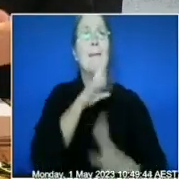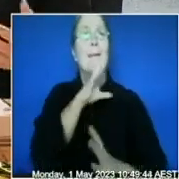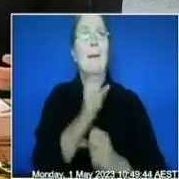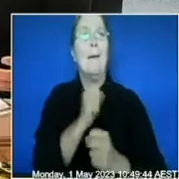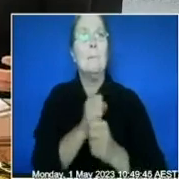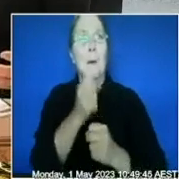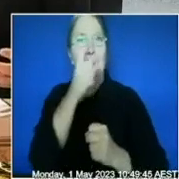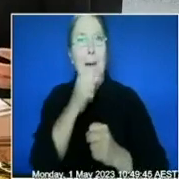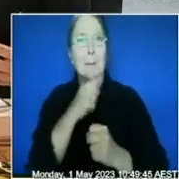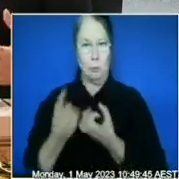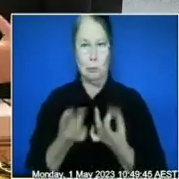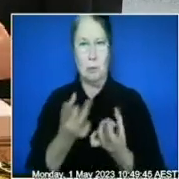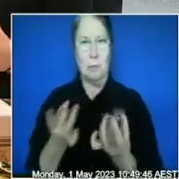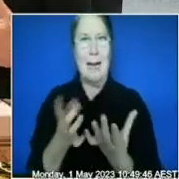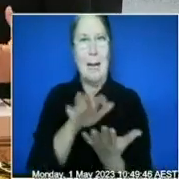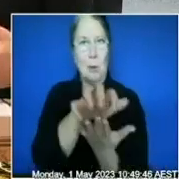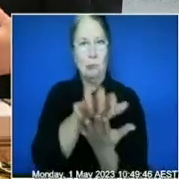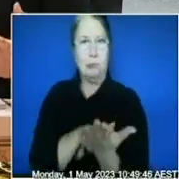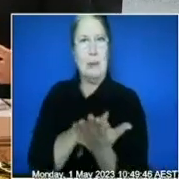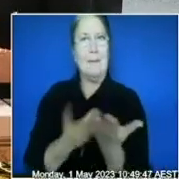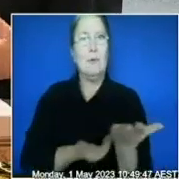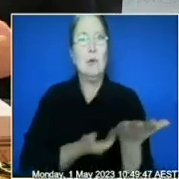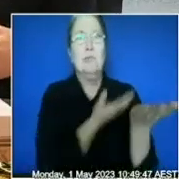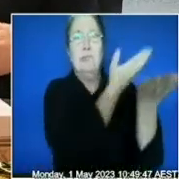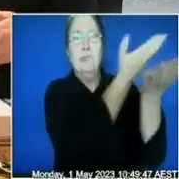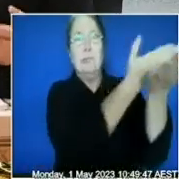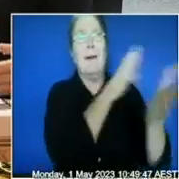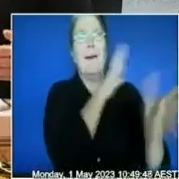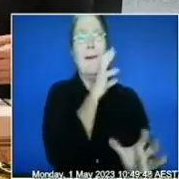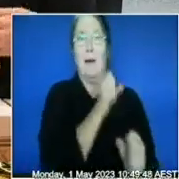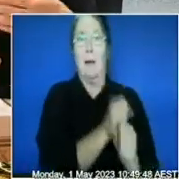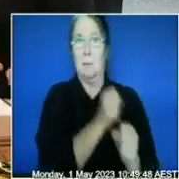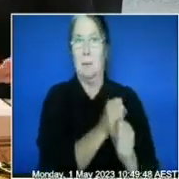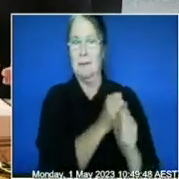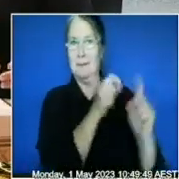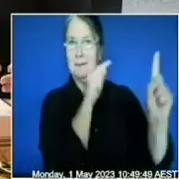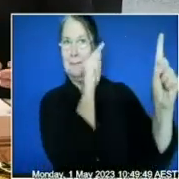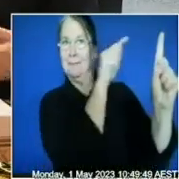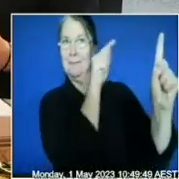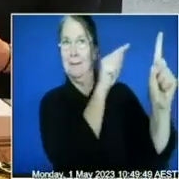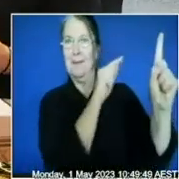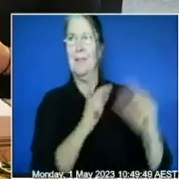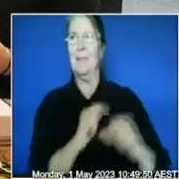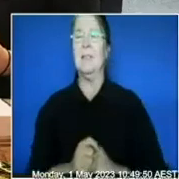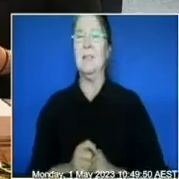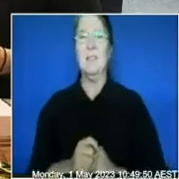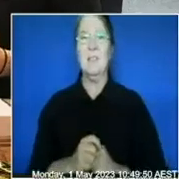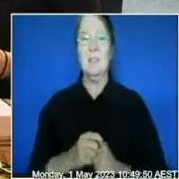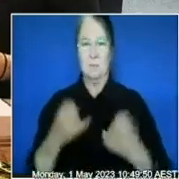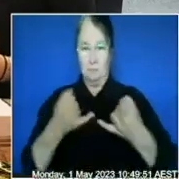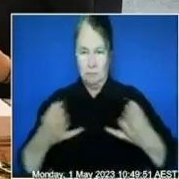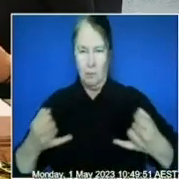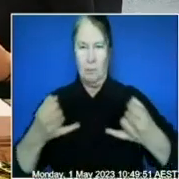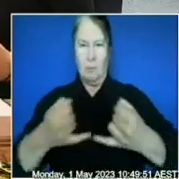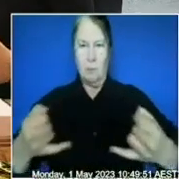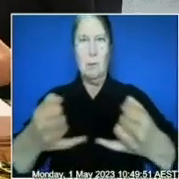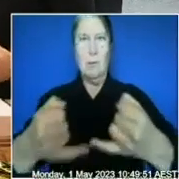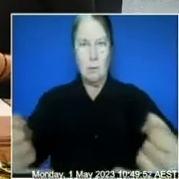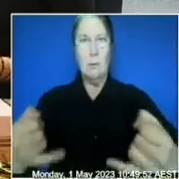no surprise to our colleagues and government about what we'd be seeking, what we think we need to implement the reforms.